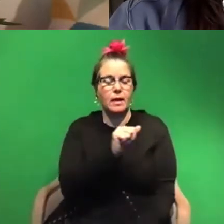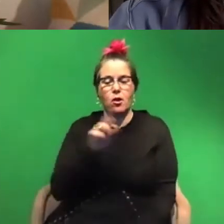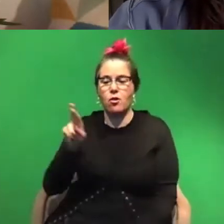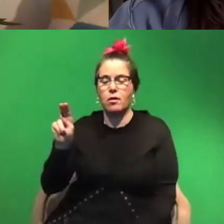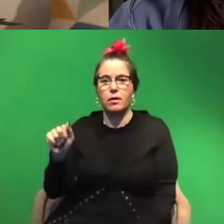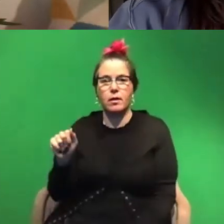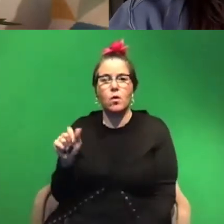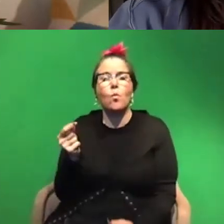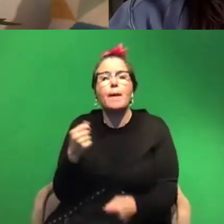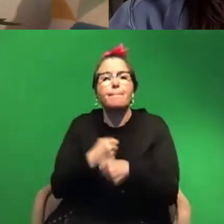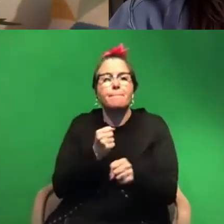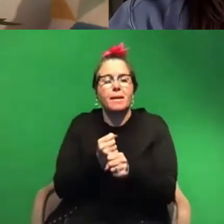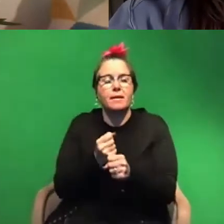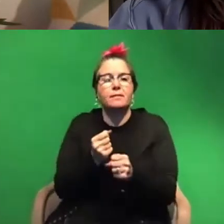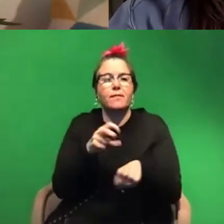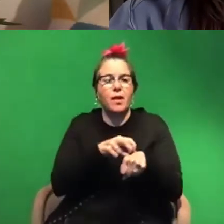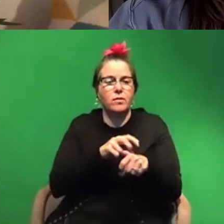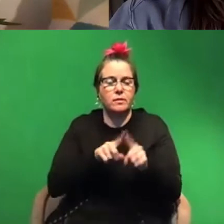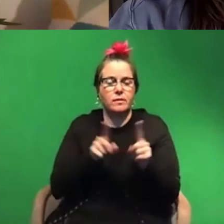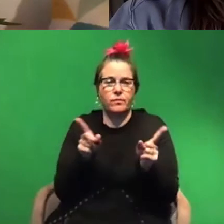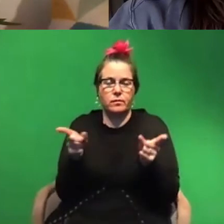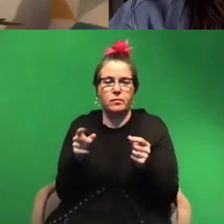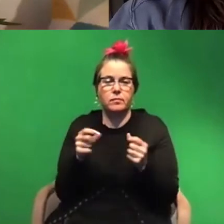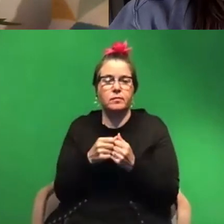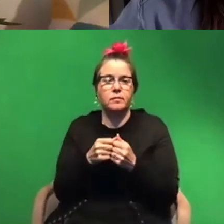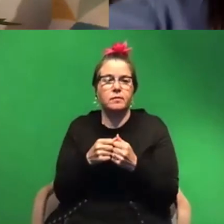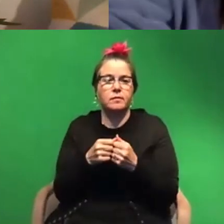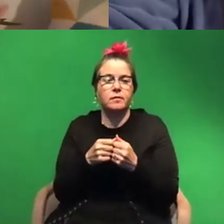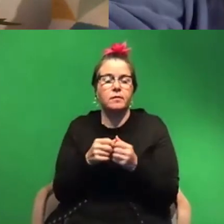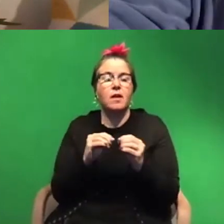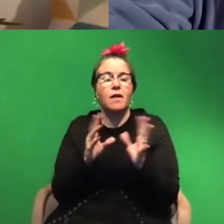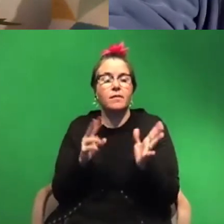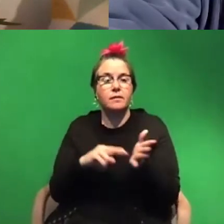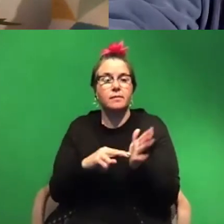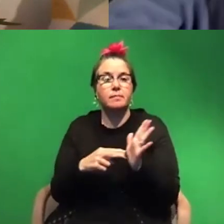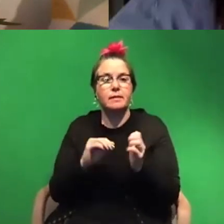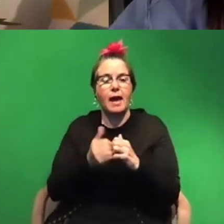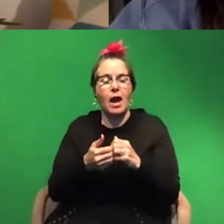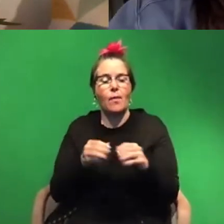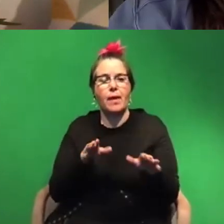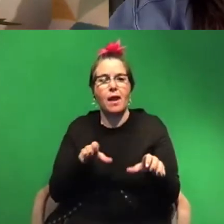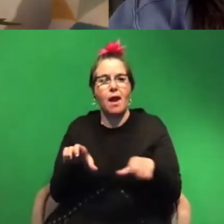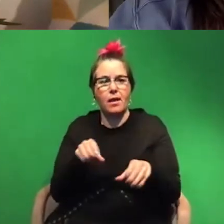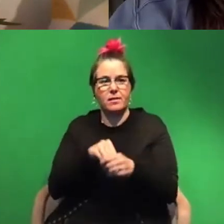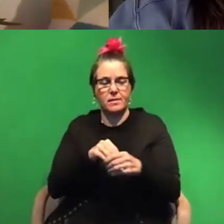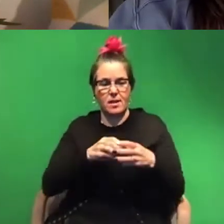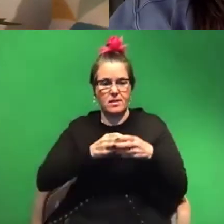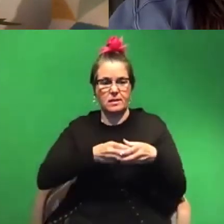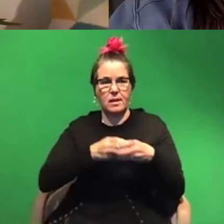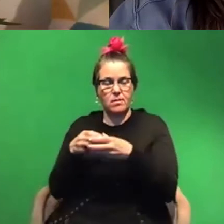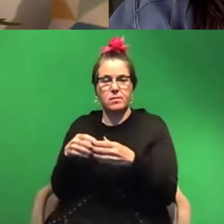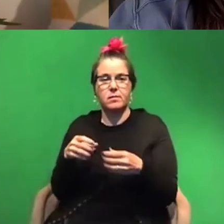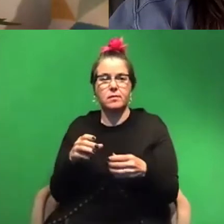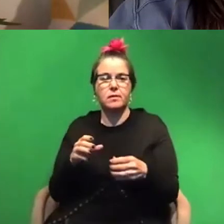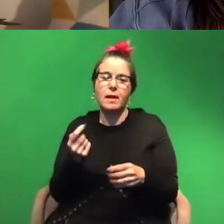what makes those viruses different. It obviously would then mean how they act inside our cells would be